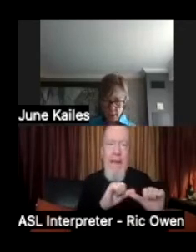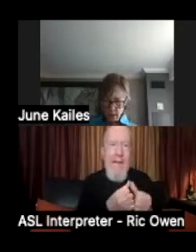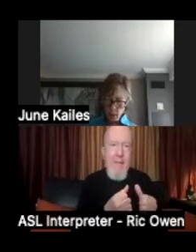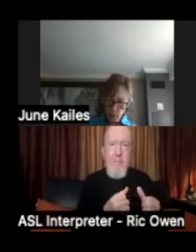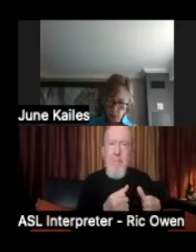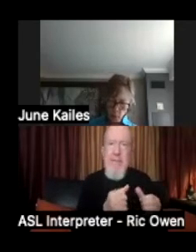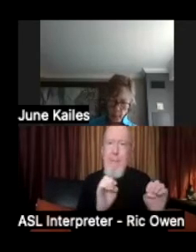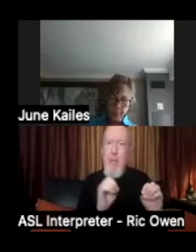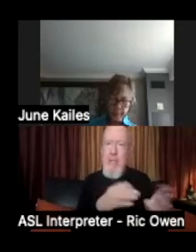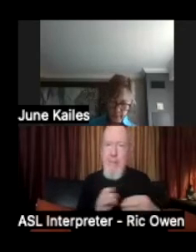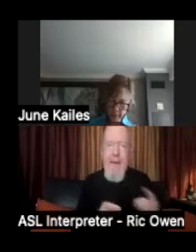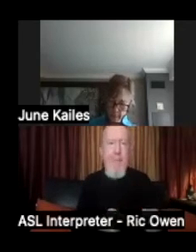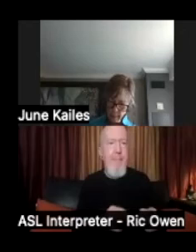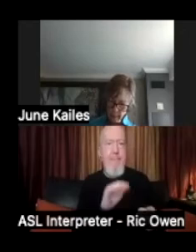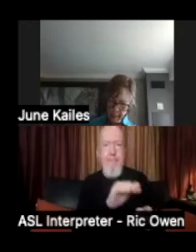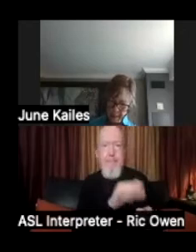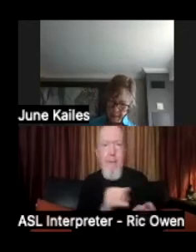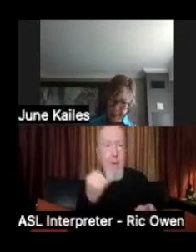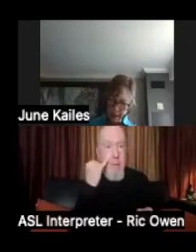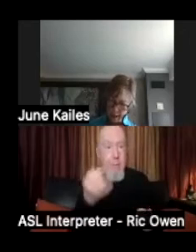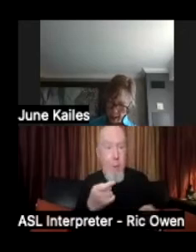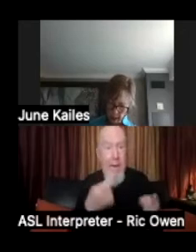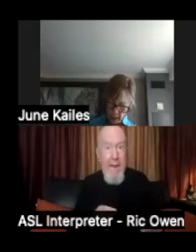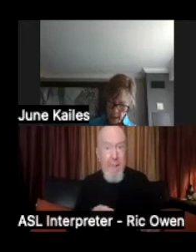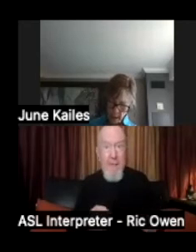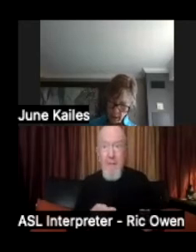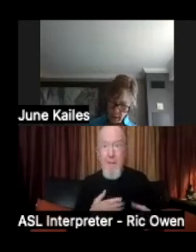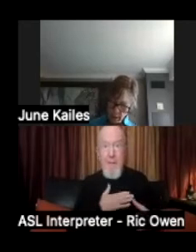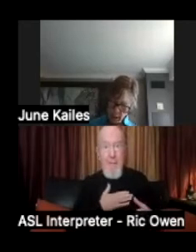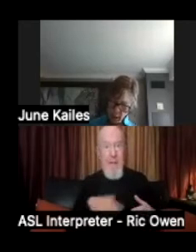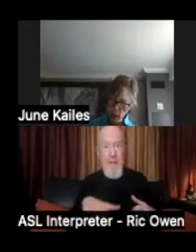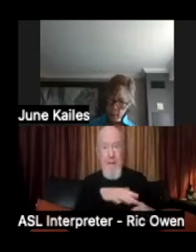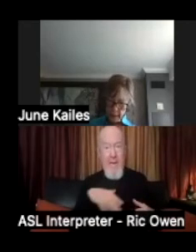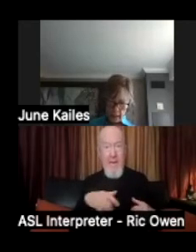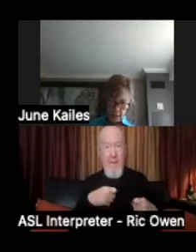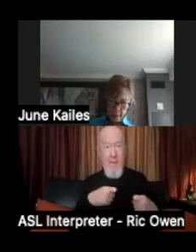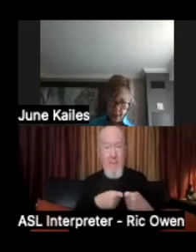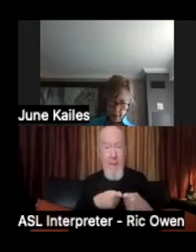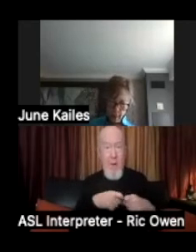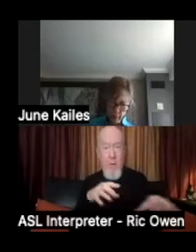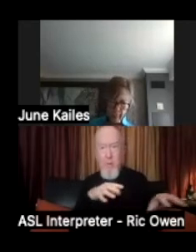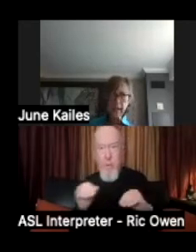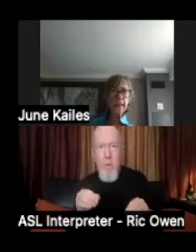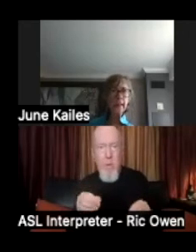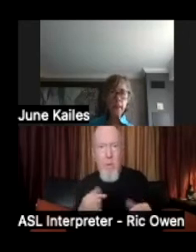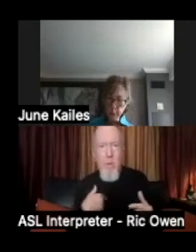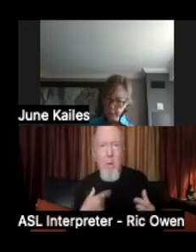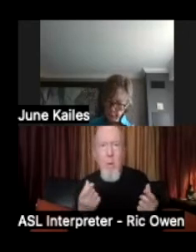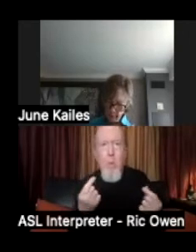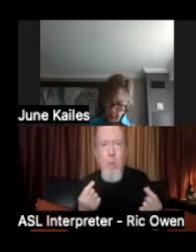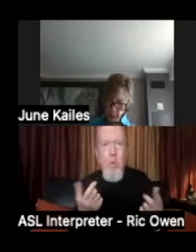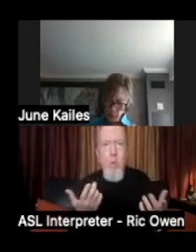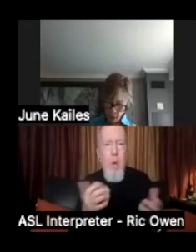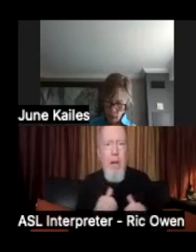outage where he lives, he asked how would he survive? Because he